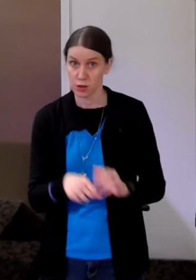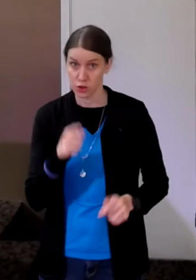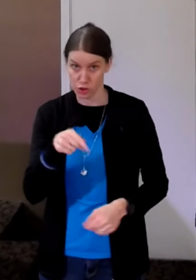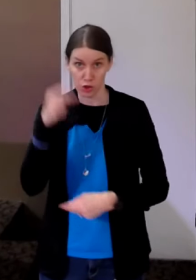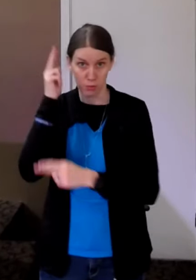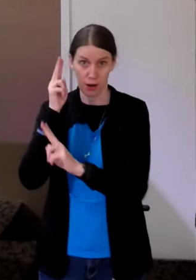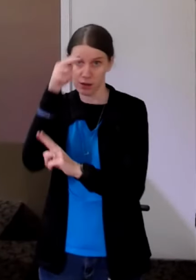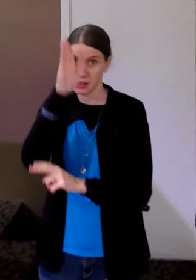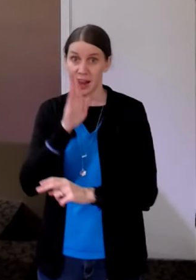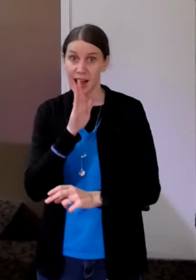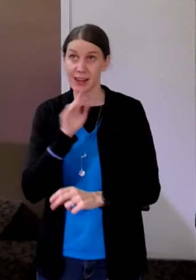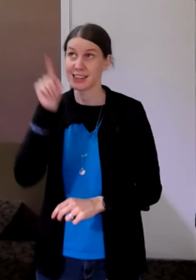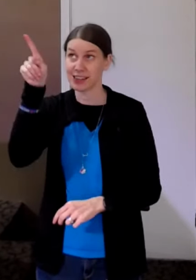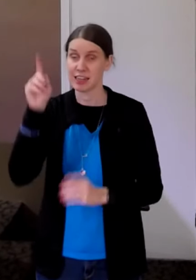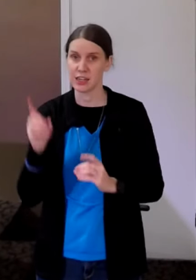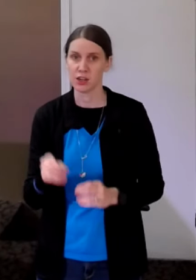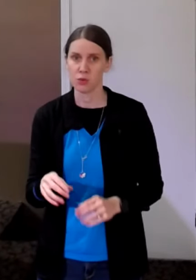will draw all men unto myself.